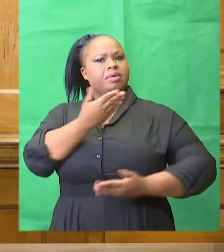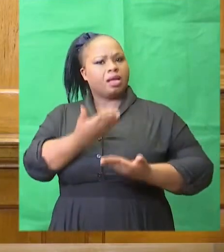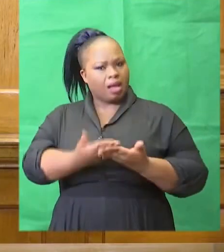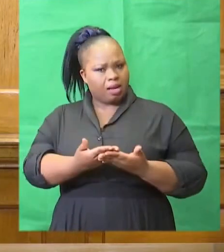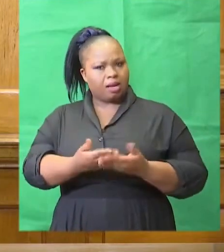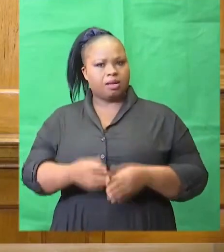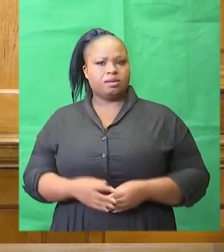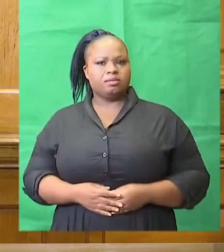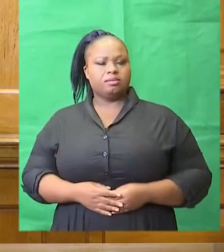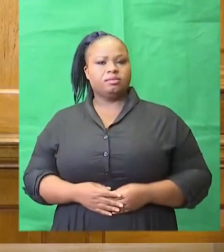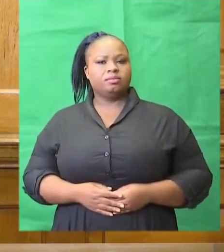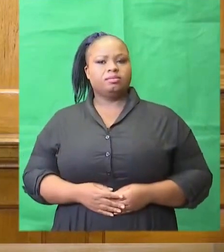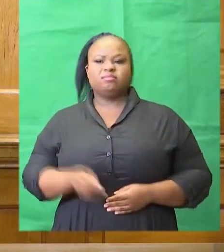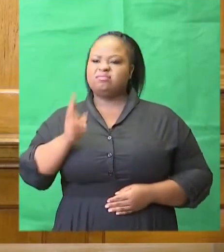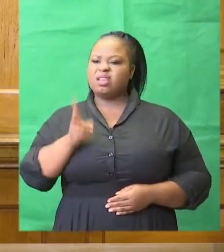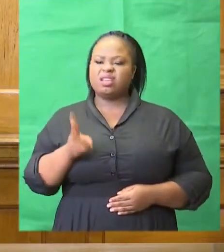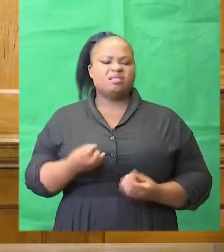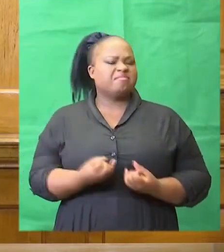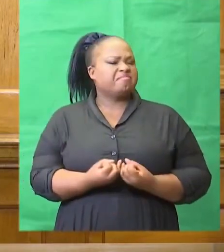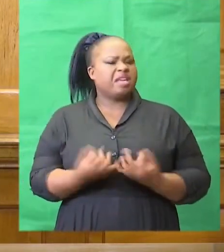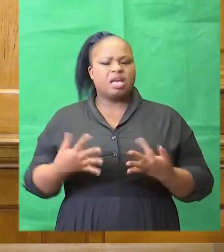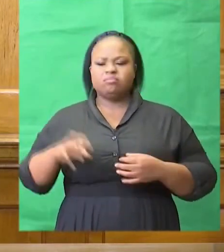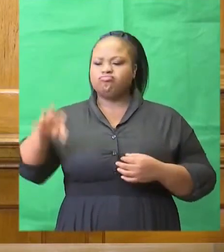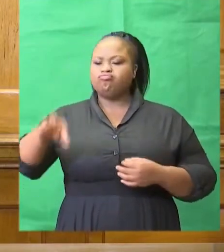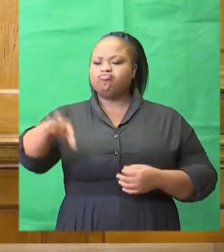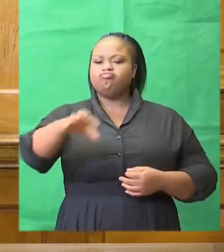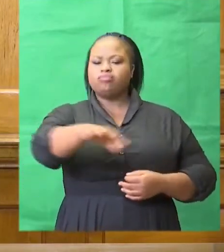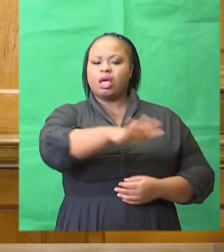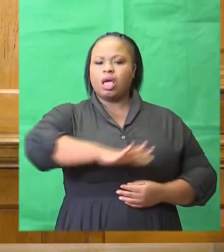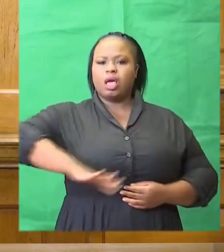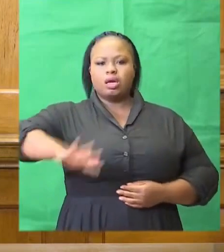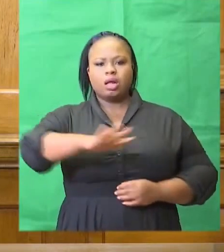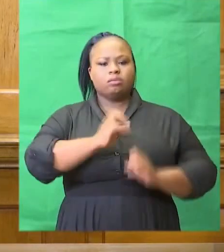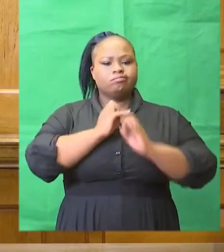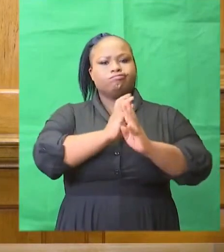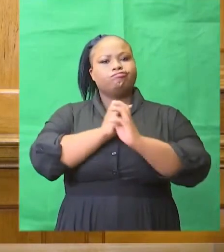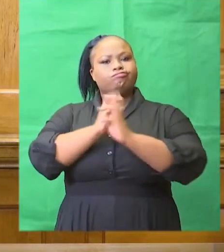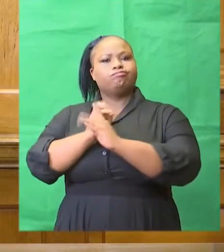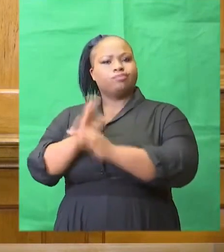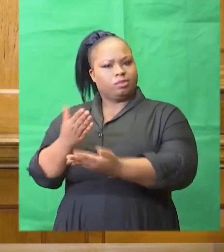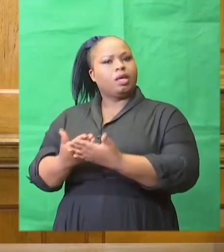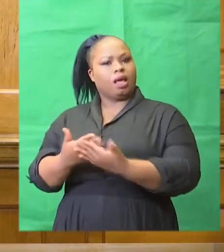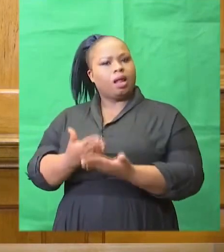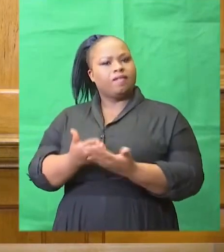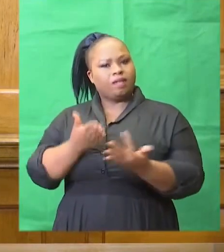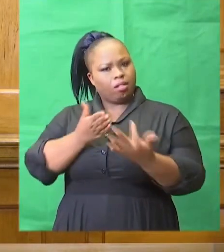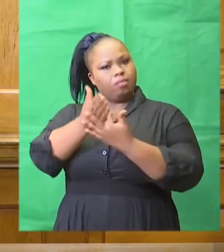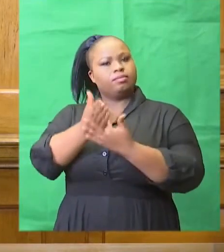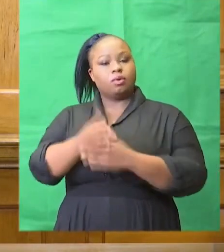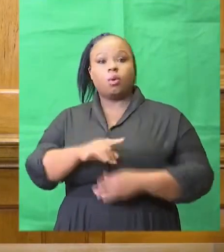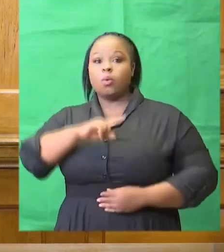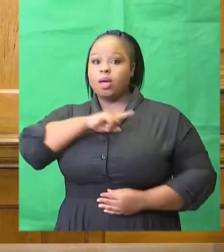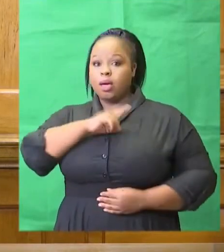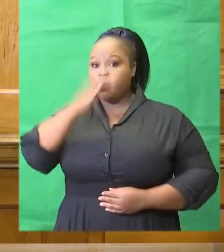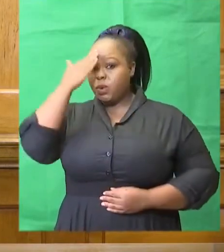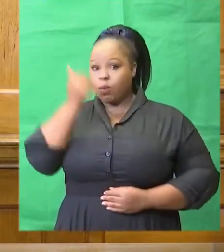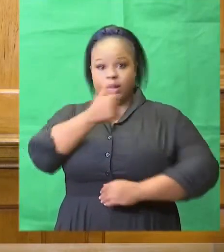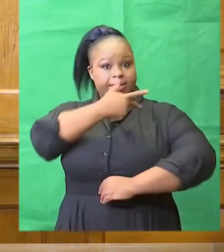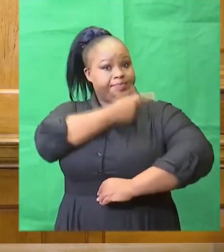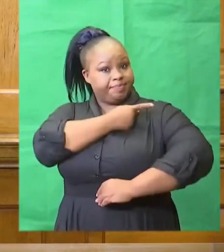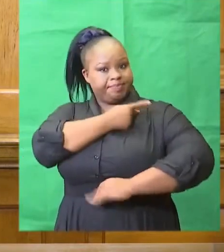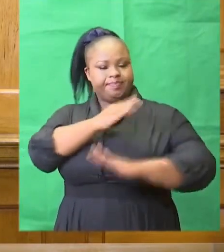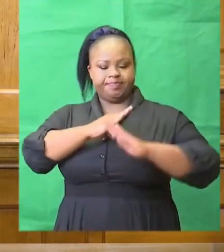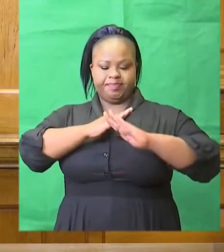also available at many sites across the country. We know that they prevent severe disease